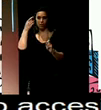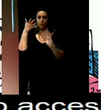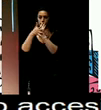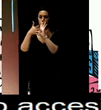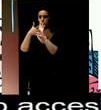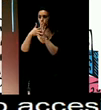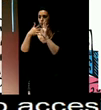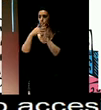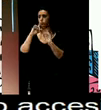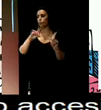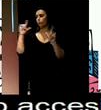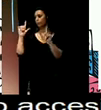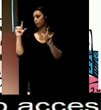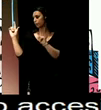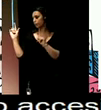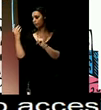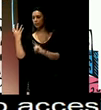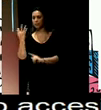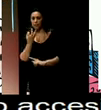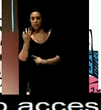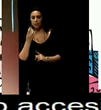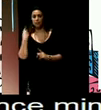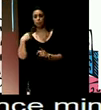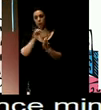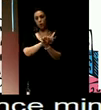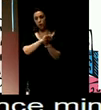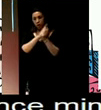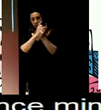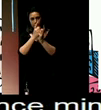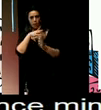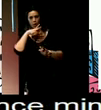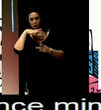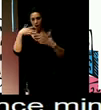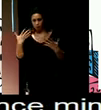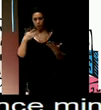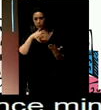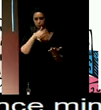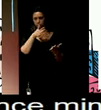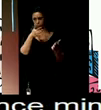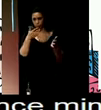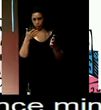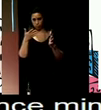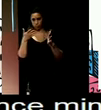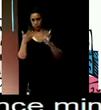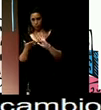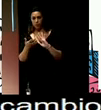that change is happening in Portugal in relation to accessible tourism.